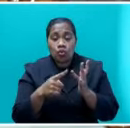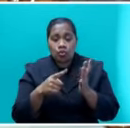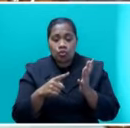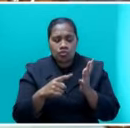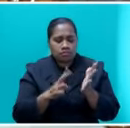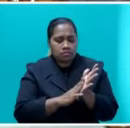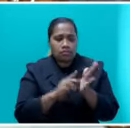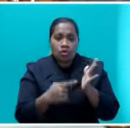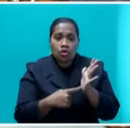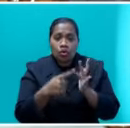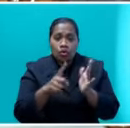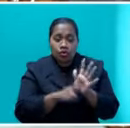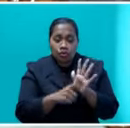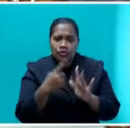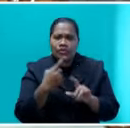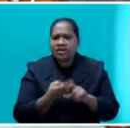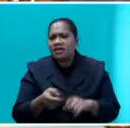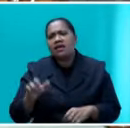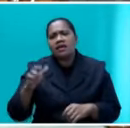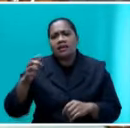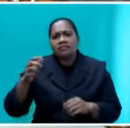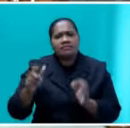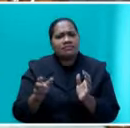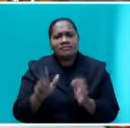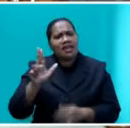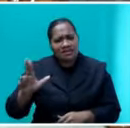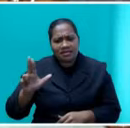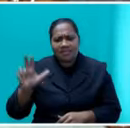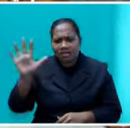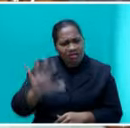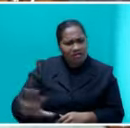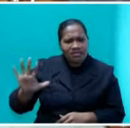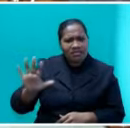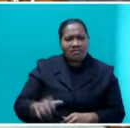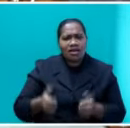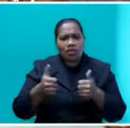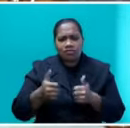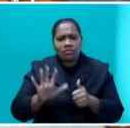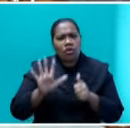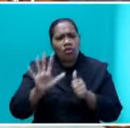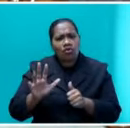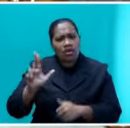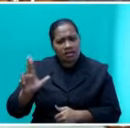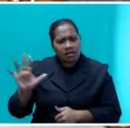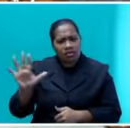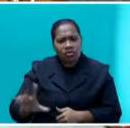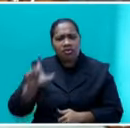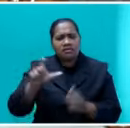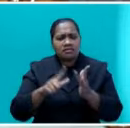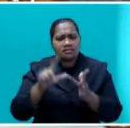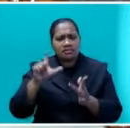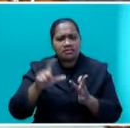satellite. Lakemba, 30 satellite. Oneilau, 10 satellite. Mode, 17 satellite. Kambara, 12 satellite. Vivia, 8